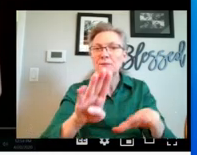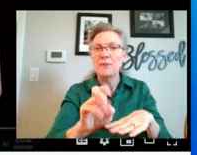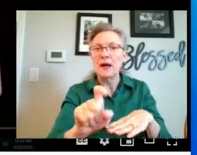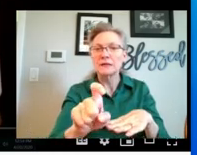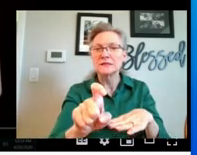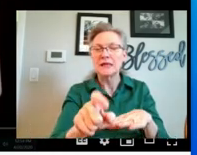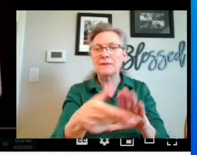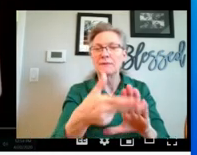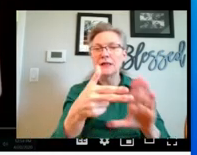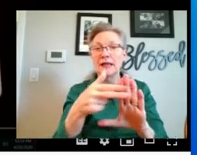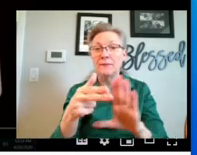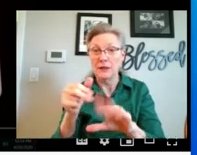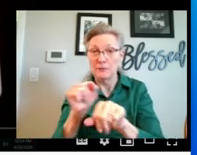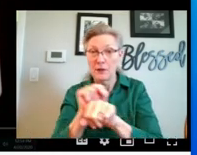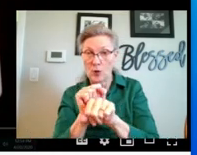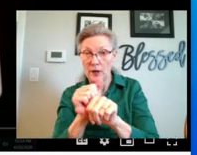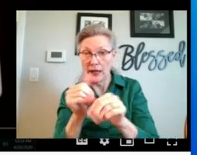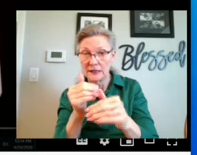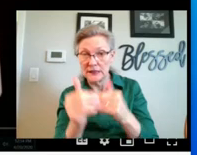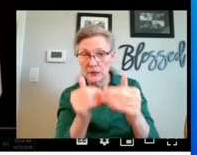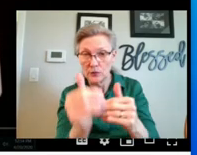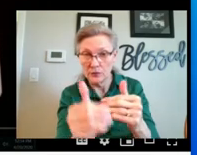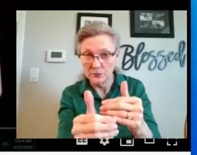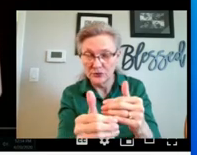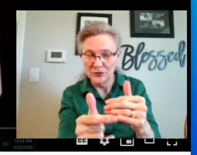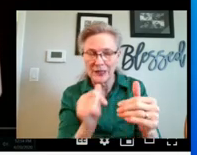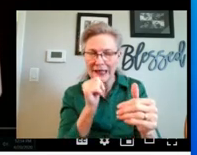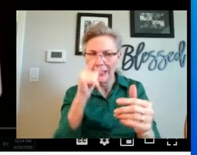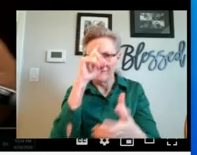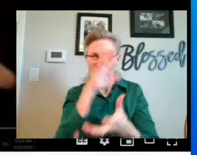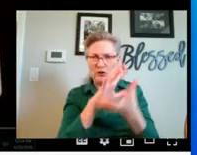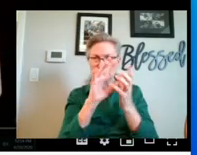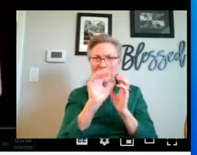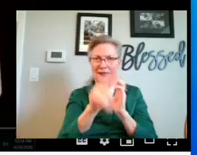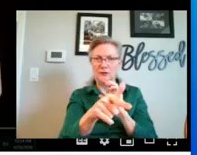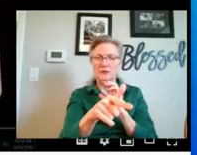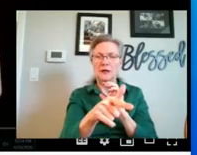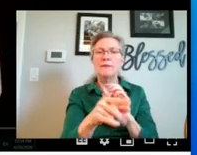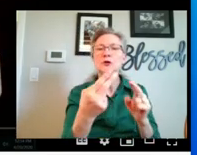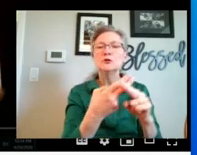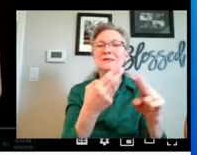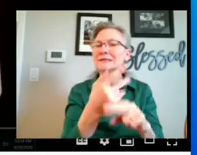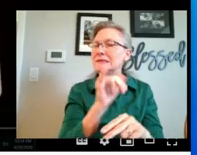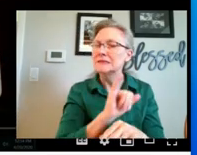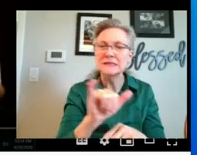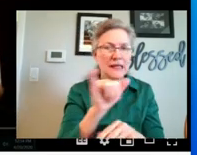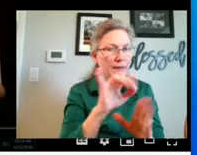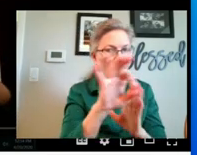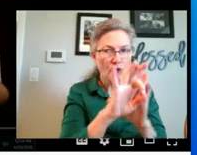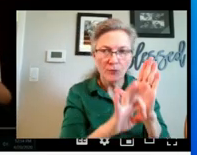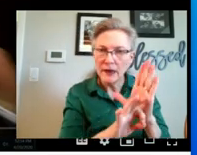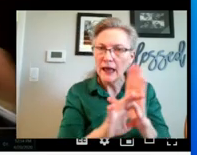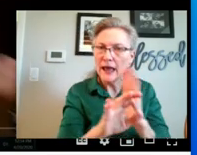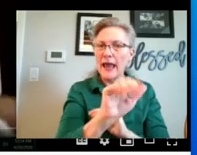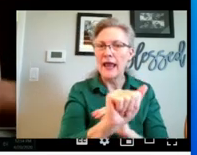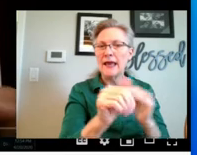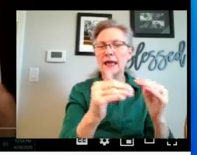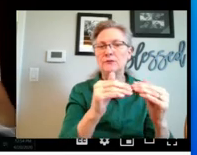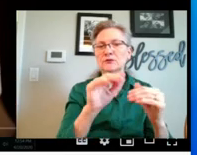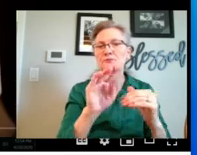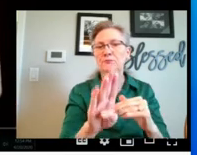work as I go so that I don't get confused later on. So the sandbox, I'm using that same formula, area equals base times